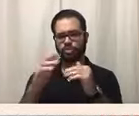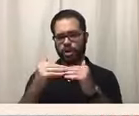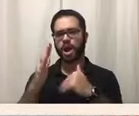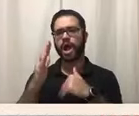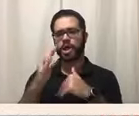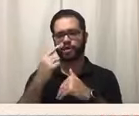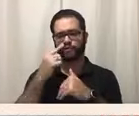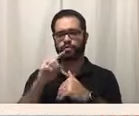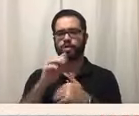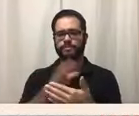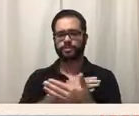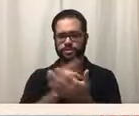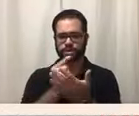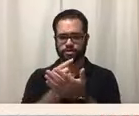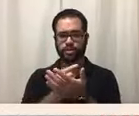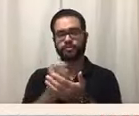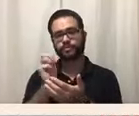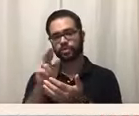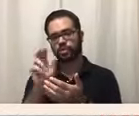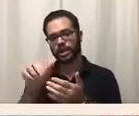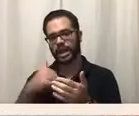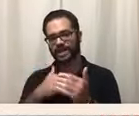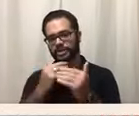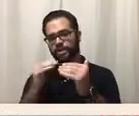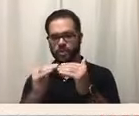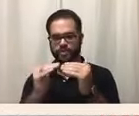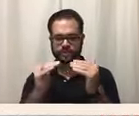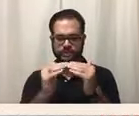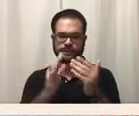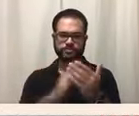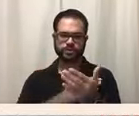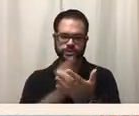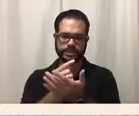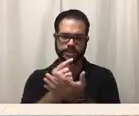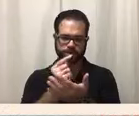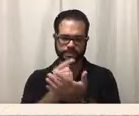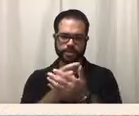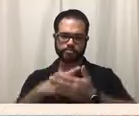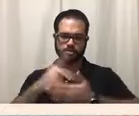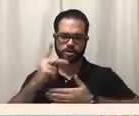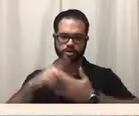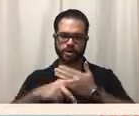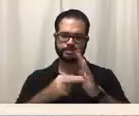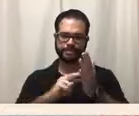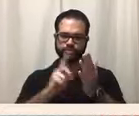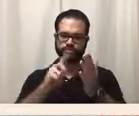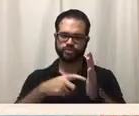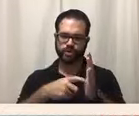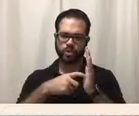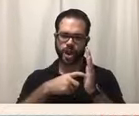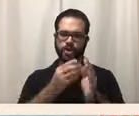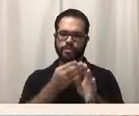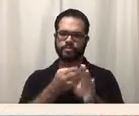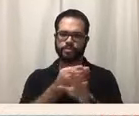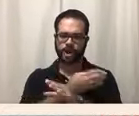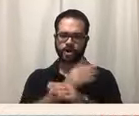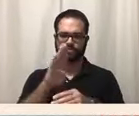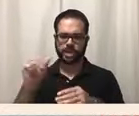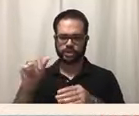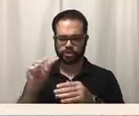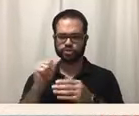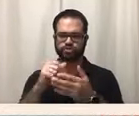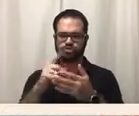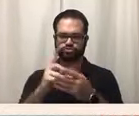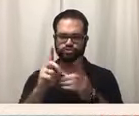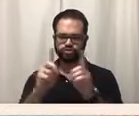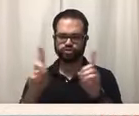the equivalency music therapy program, which requires a previous bachelor's degree in an approved program.